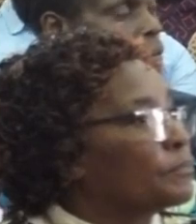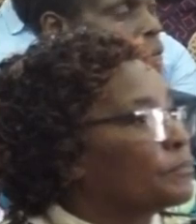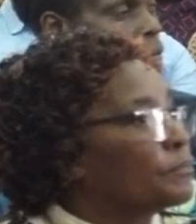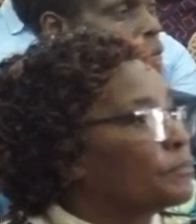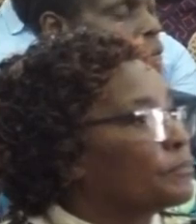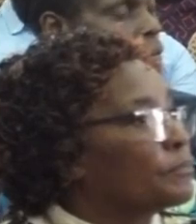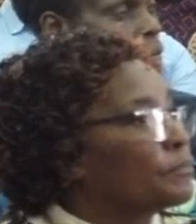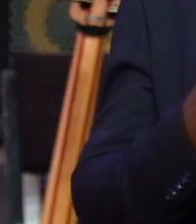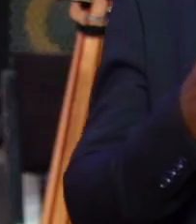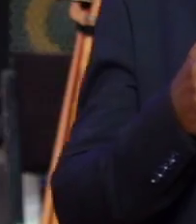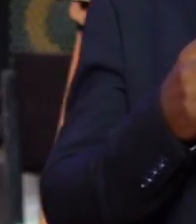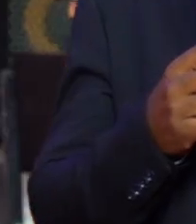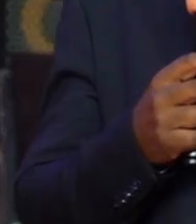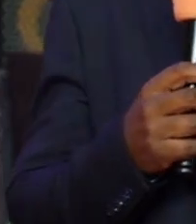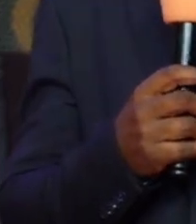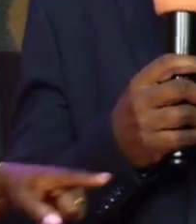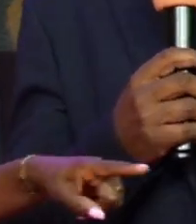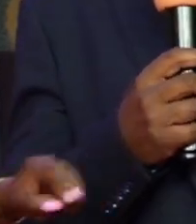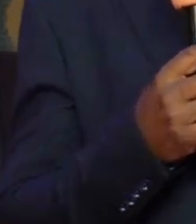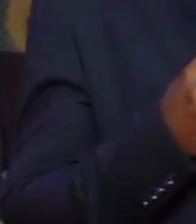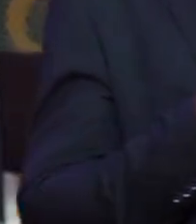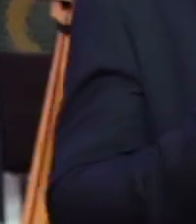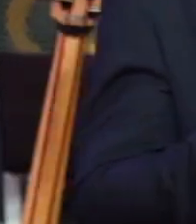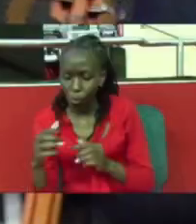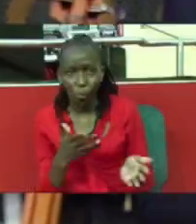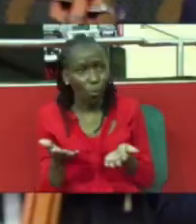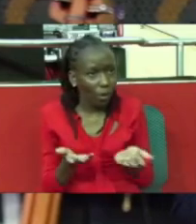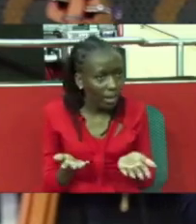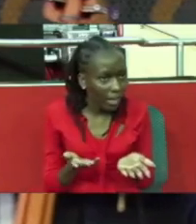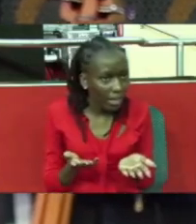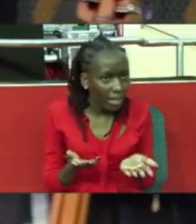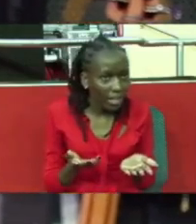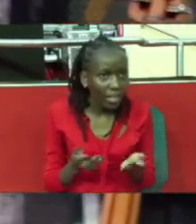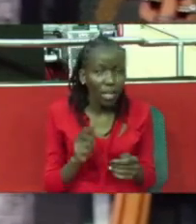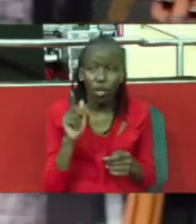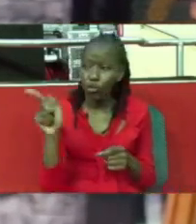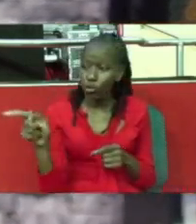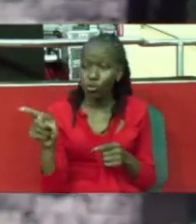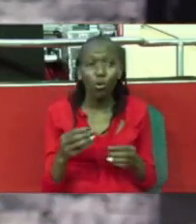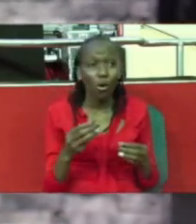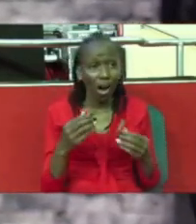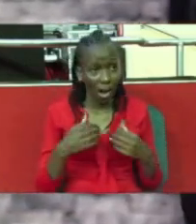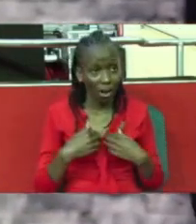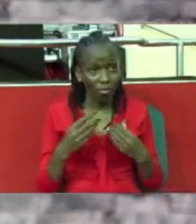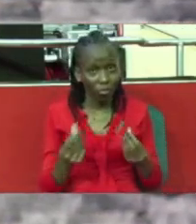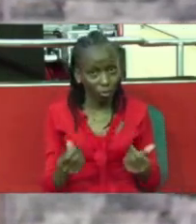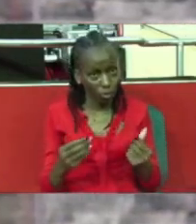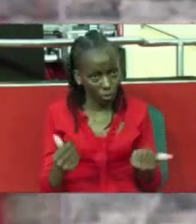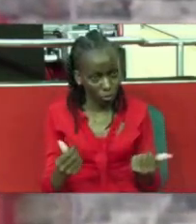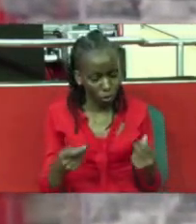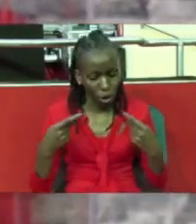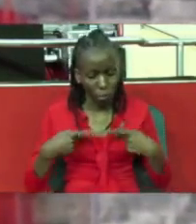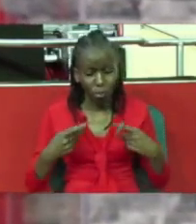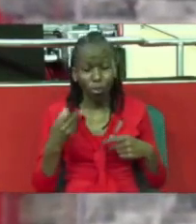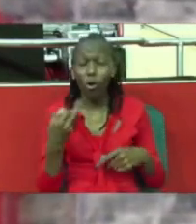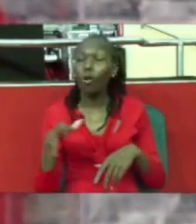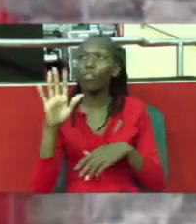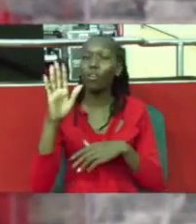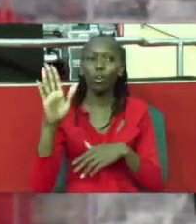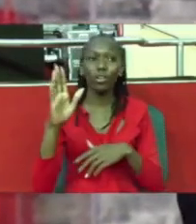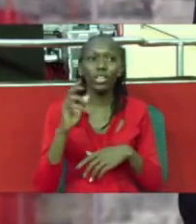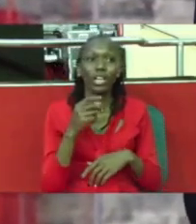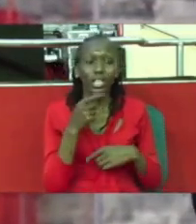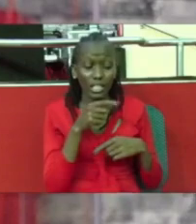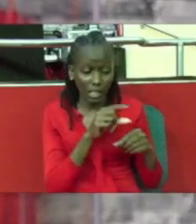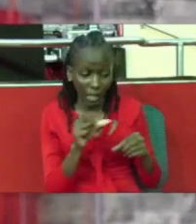Unawaambia waende. Where? Waende wapi? And you are the solution. Na nyinyi ndio mna suluhu. People of God. Watumishi wa Bwana. You are telling the nation to